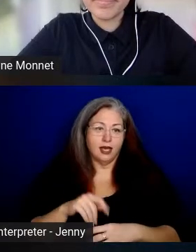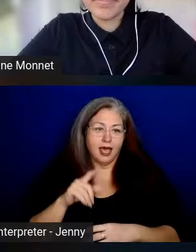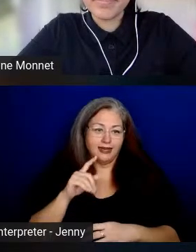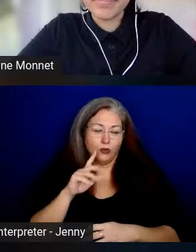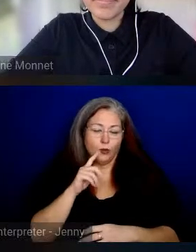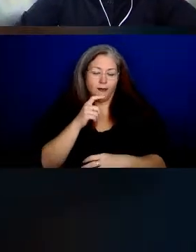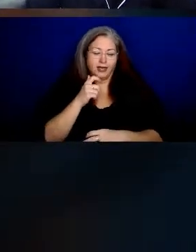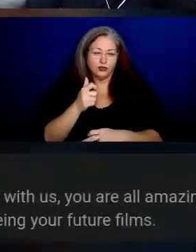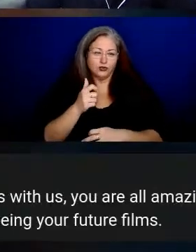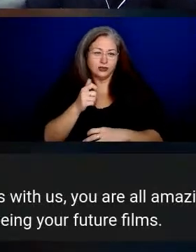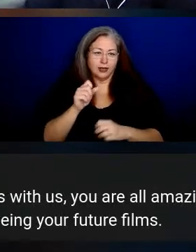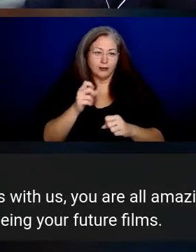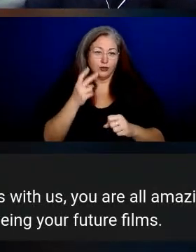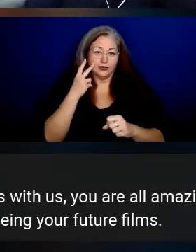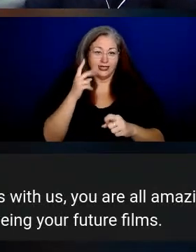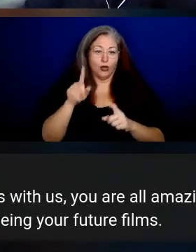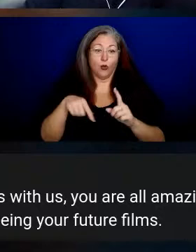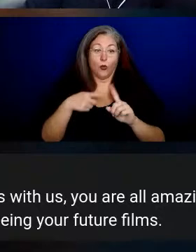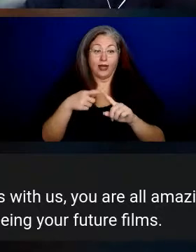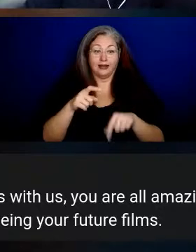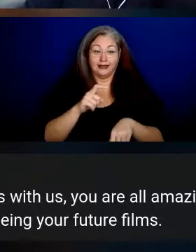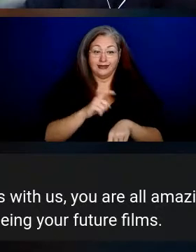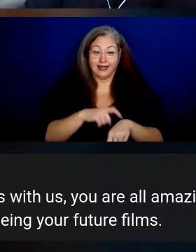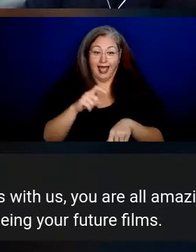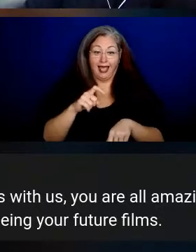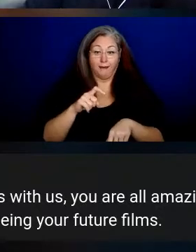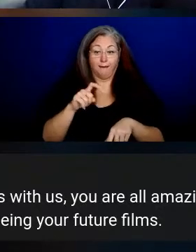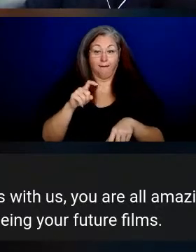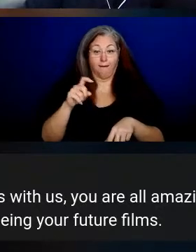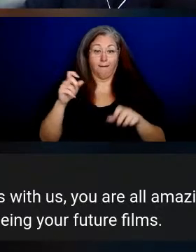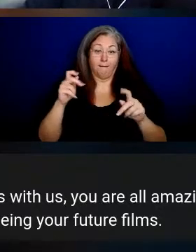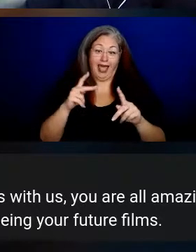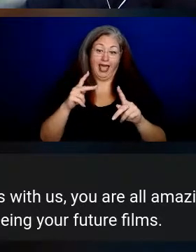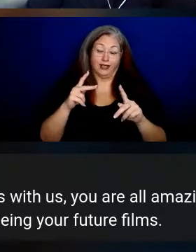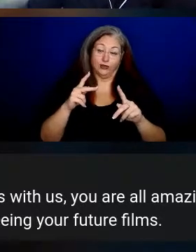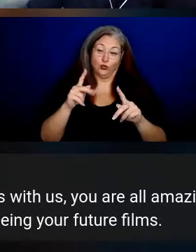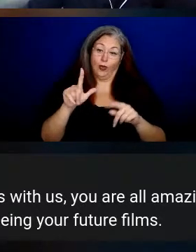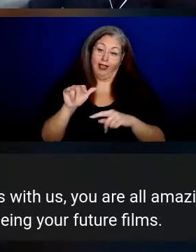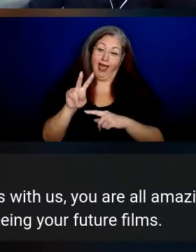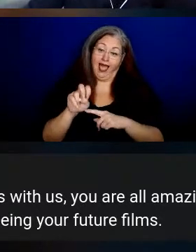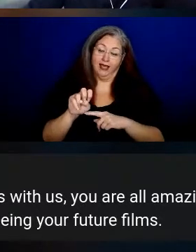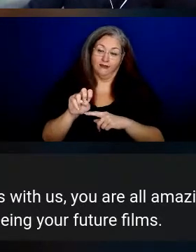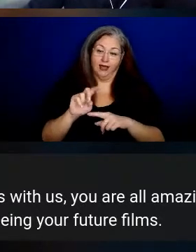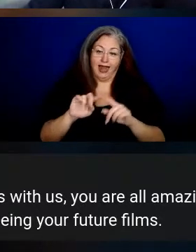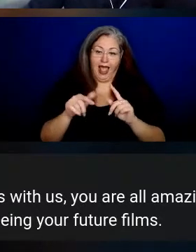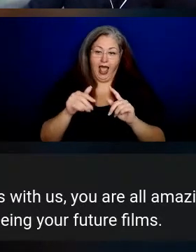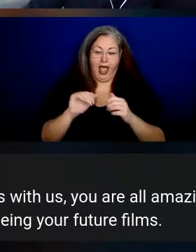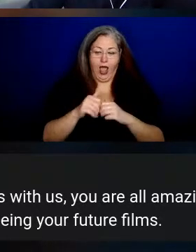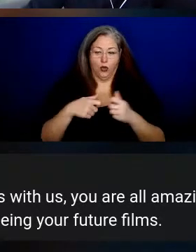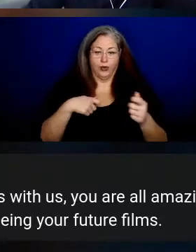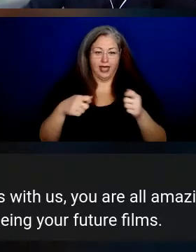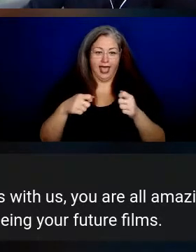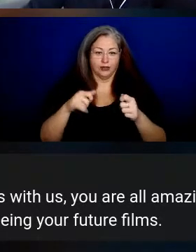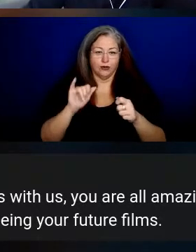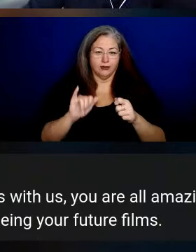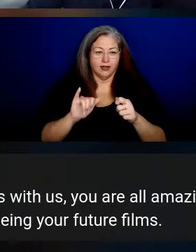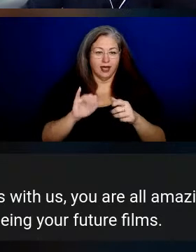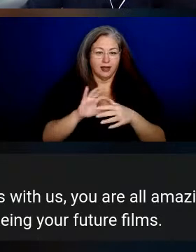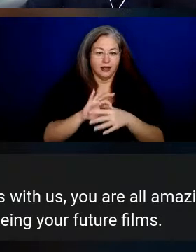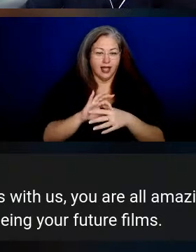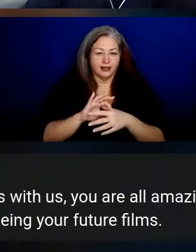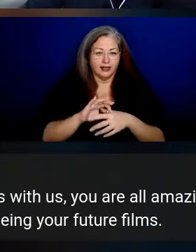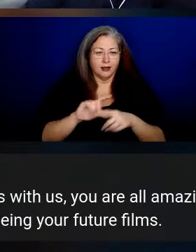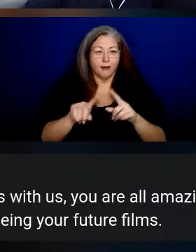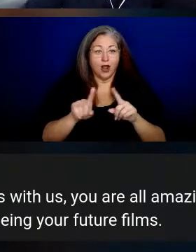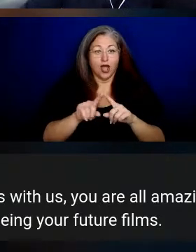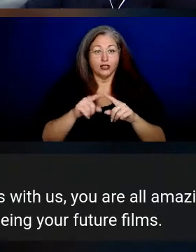see when and if hopefully we are back live, how we handle that content. We've also gone in the other direction and we showed